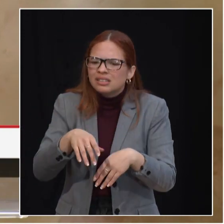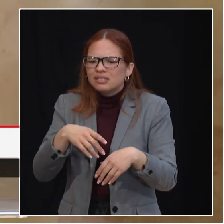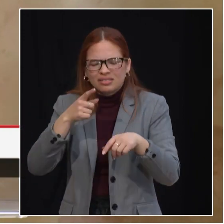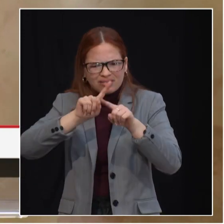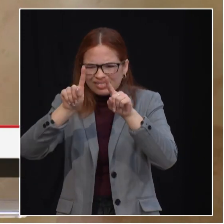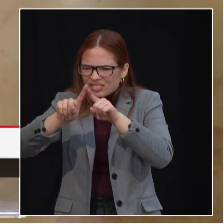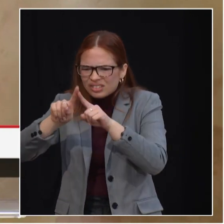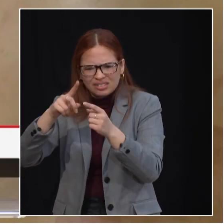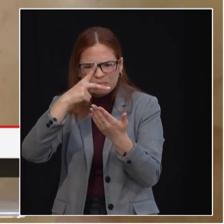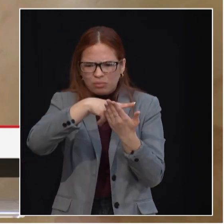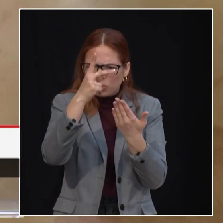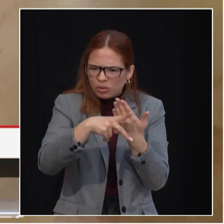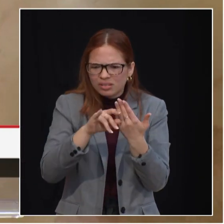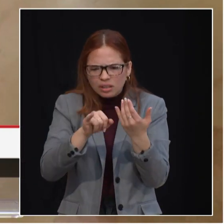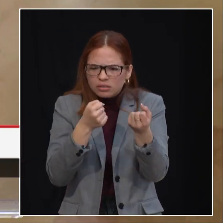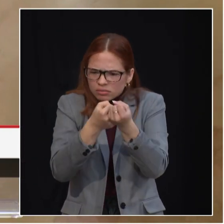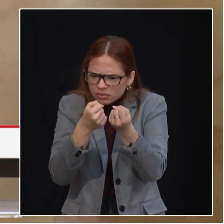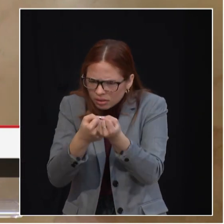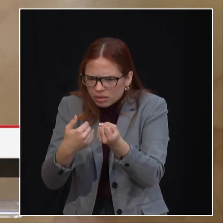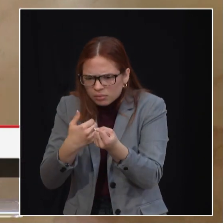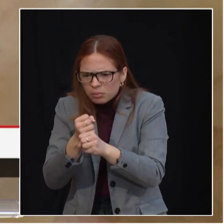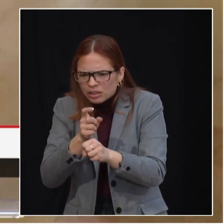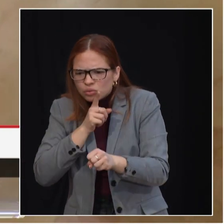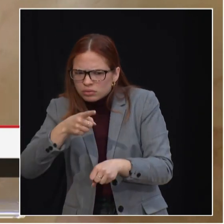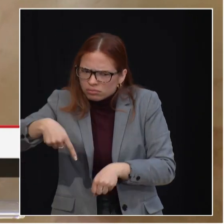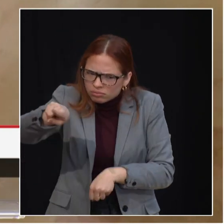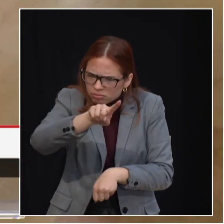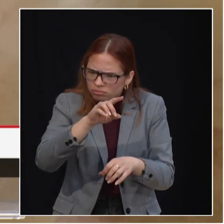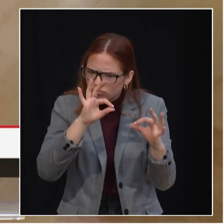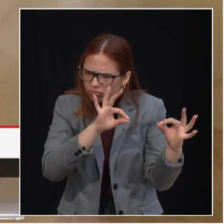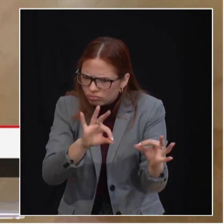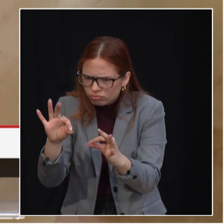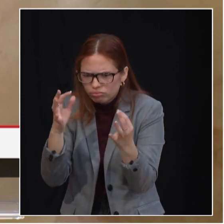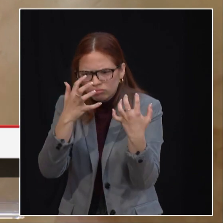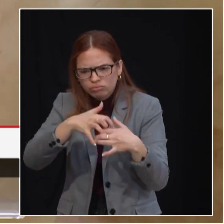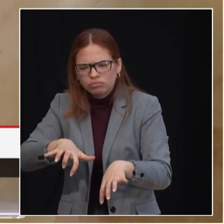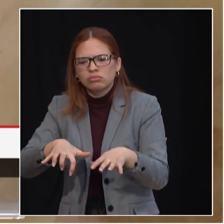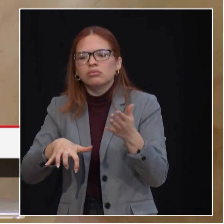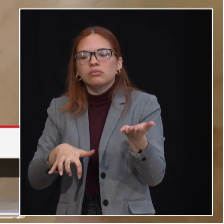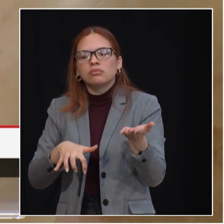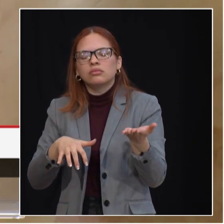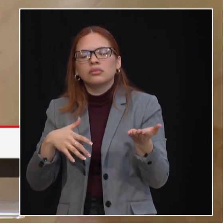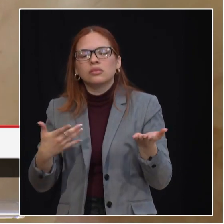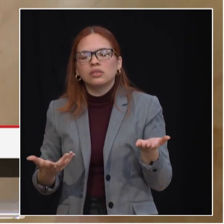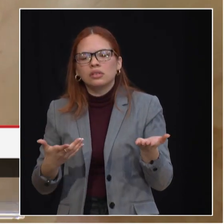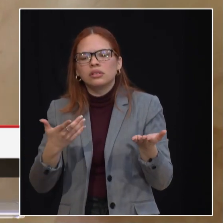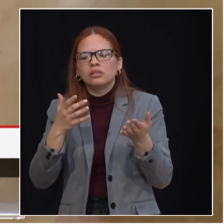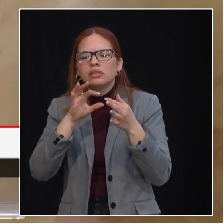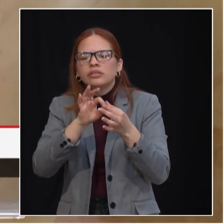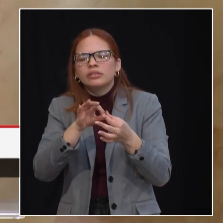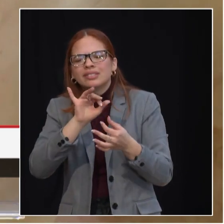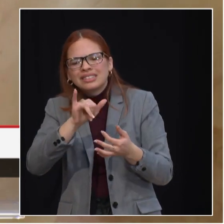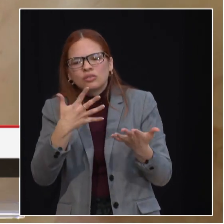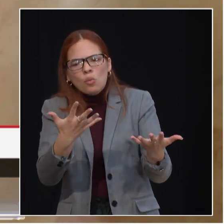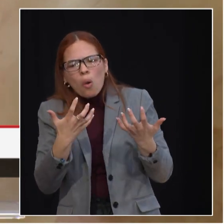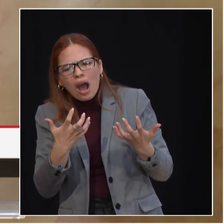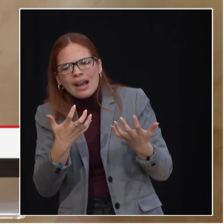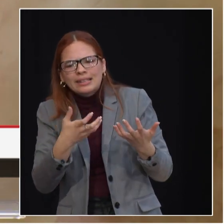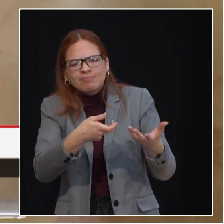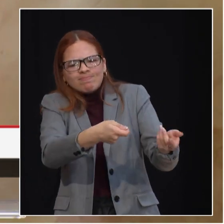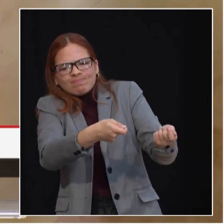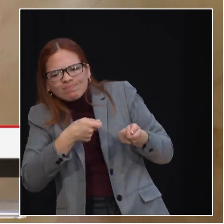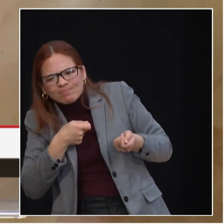happen. Another important part of our plan is about bringing the people, all right? So we're talking tourists